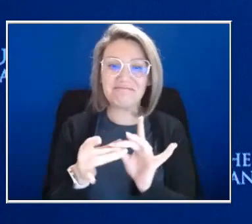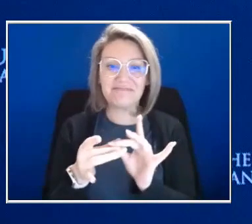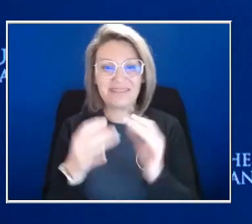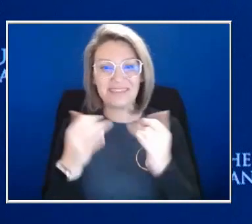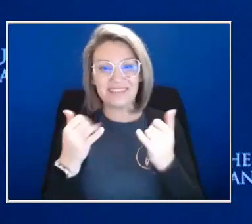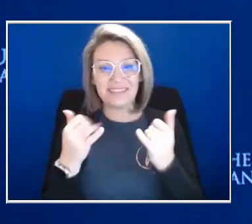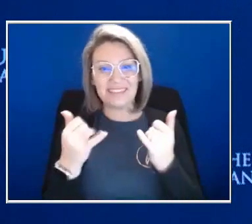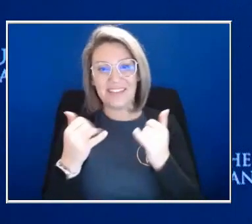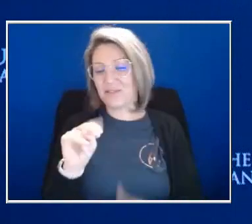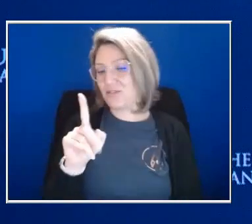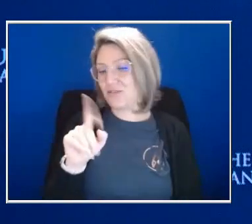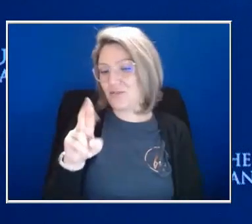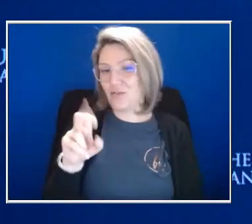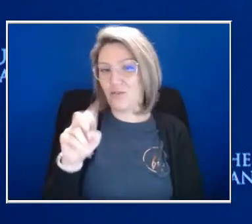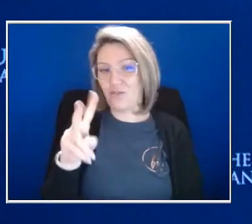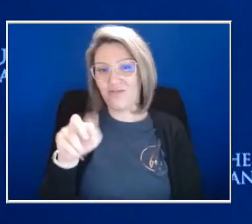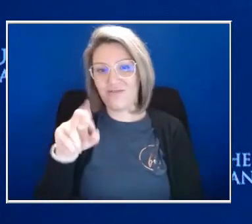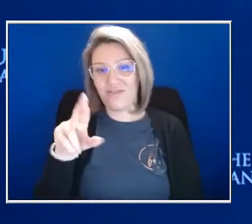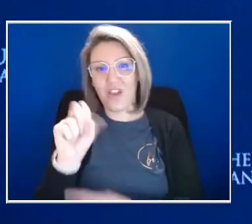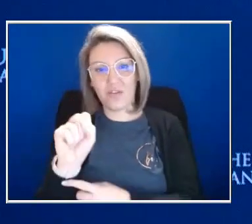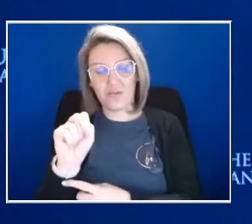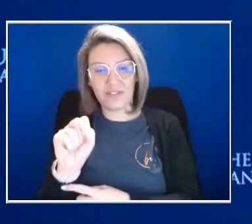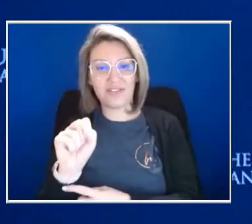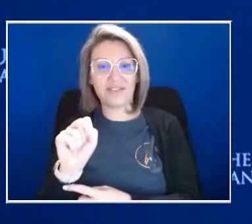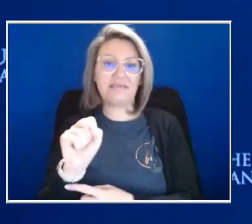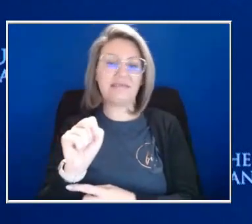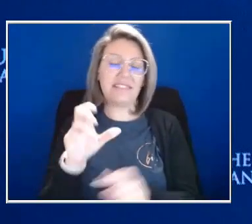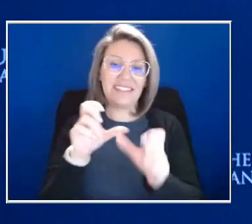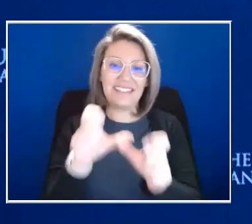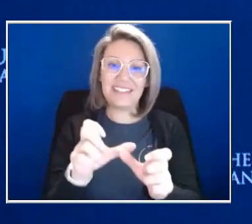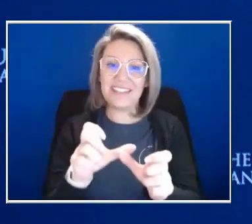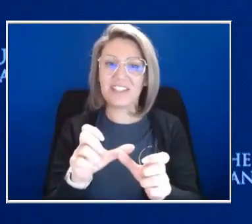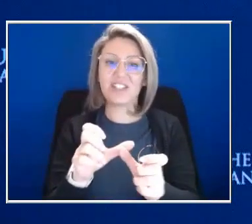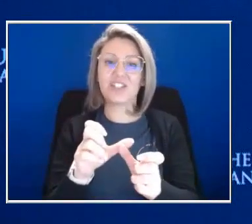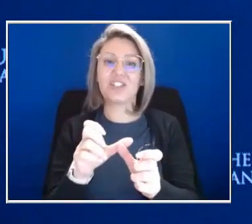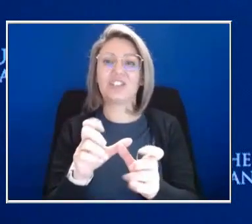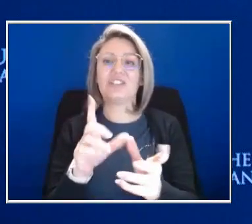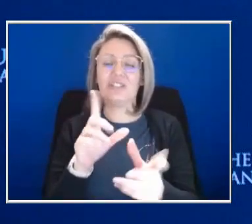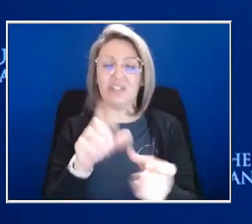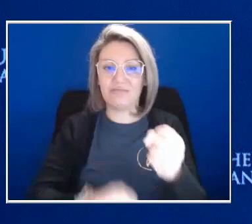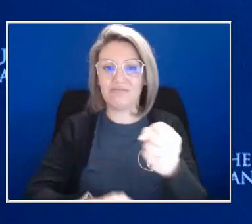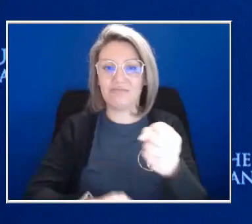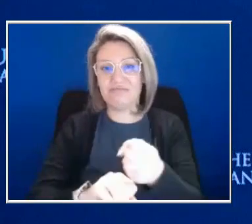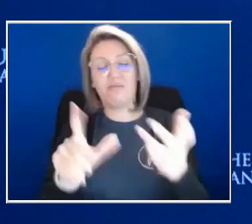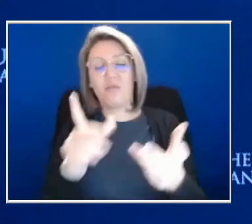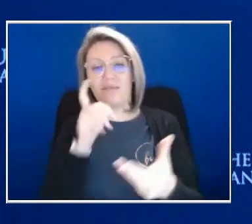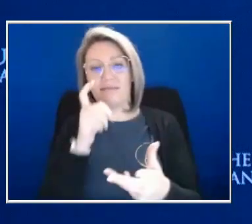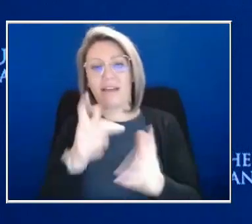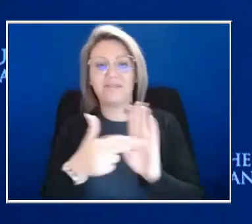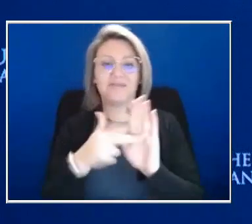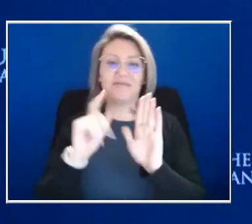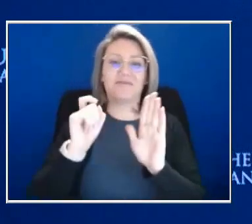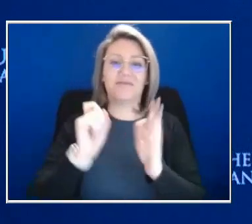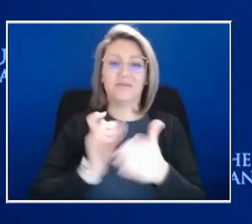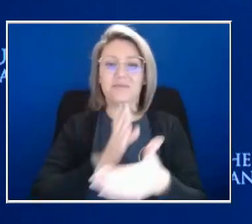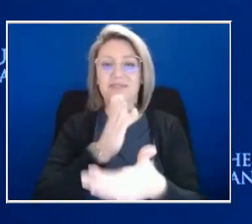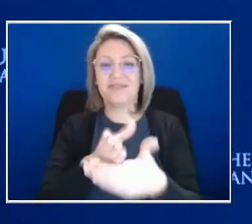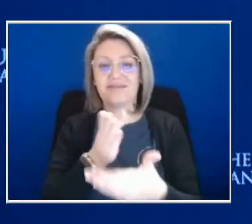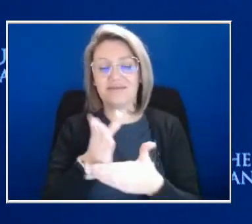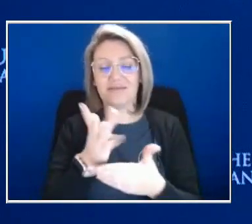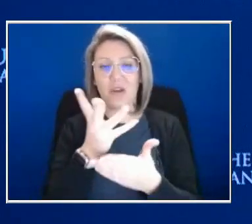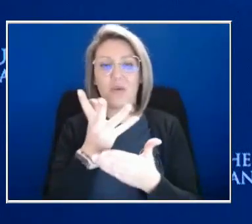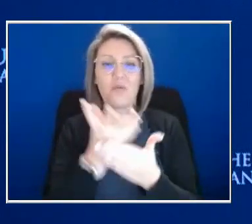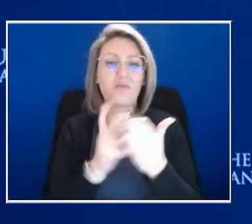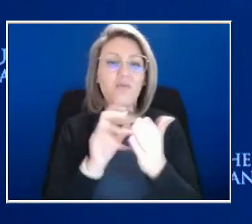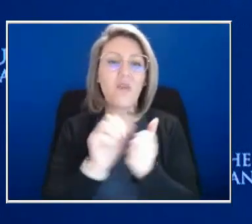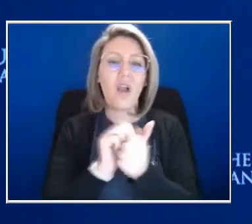to continue to endorse those non-pharmaceutical interventions, especially, washing your hands with soap and water is vitally